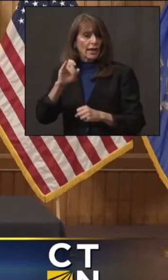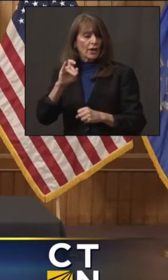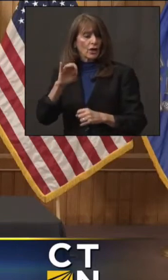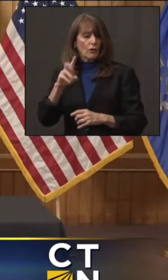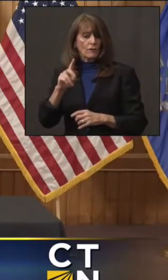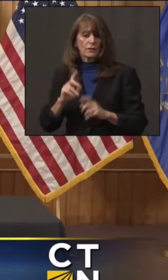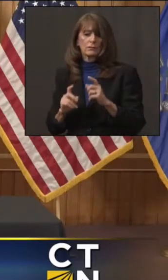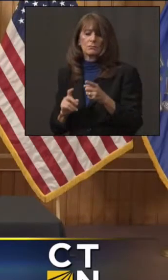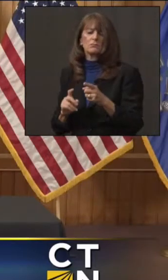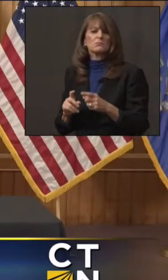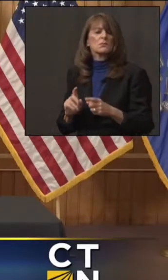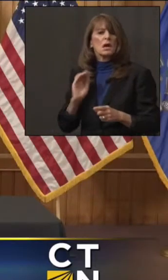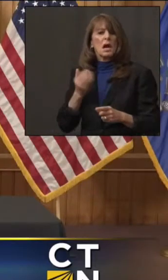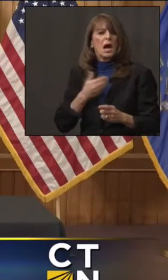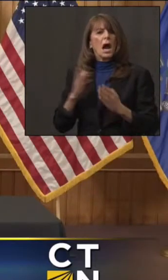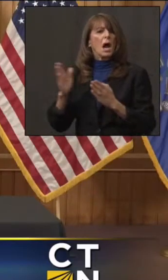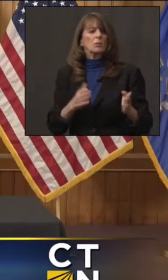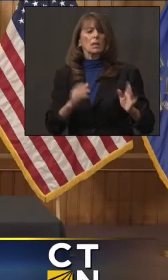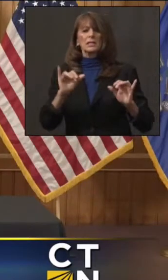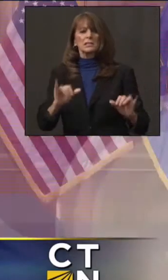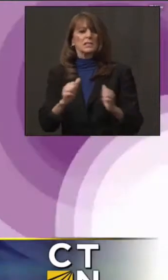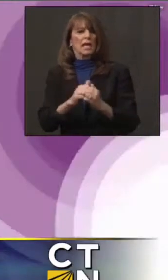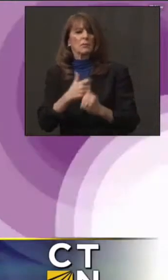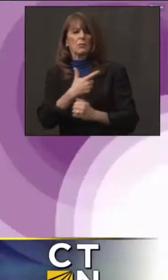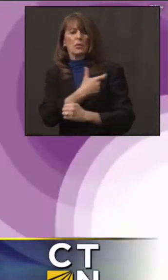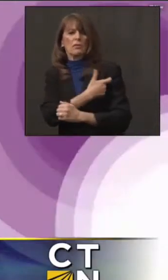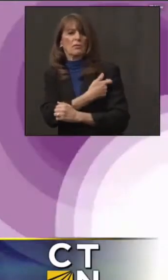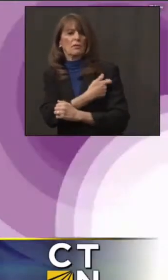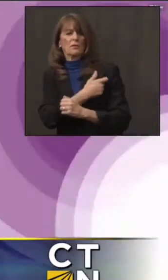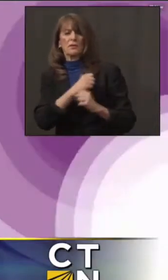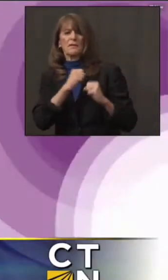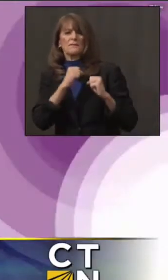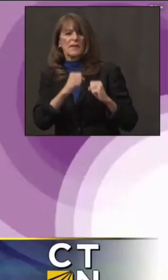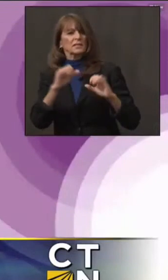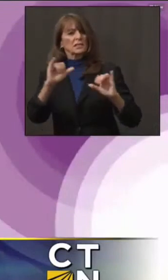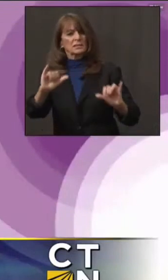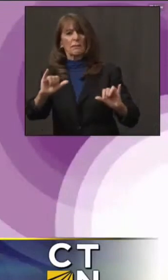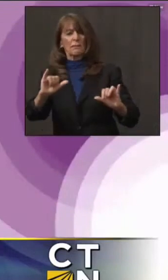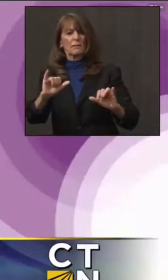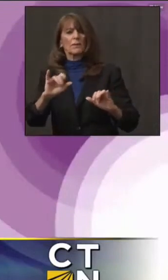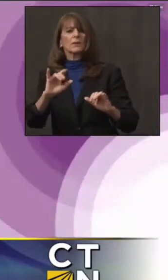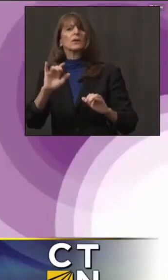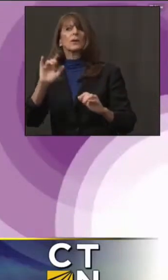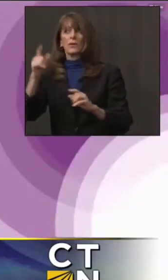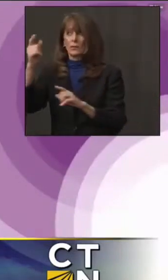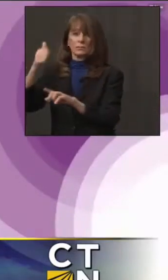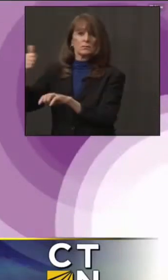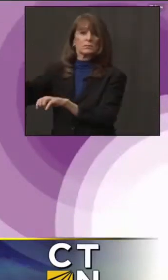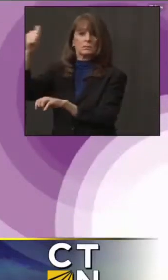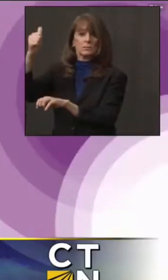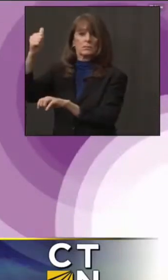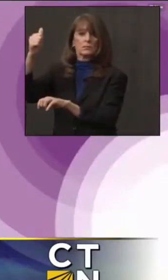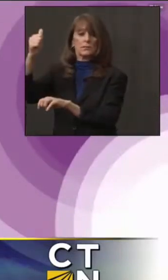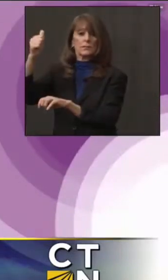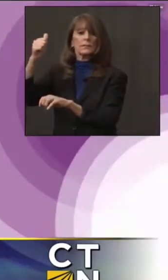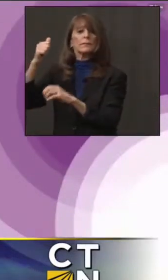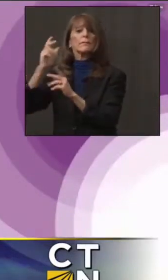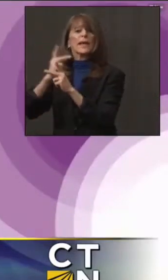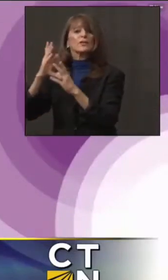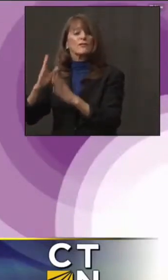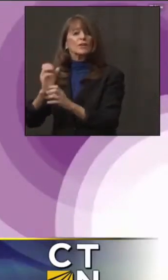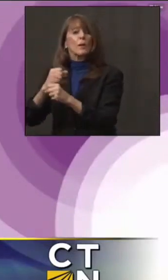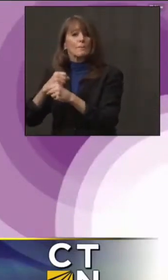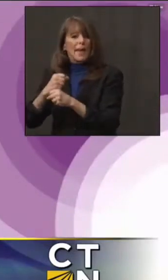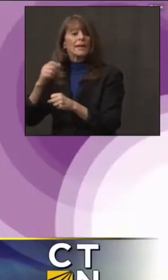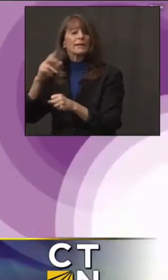think it will change the strategy at all. I mean, we have to make sure that we comply with, the guidance that we receive from the manufacturers. And so to the